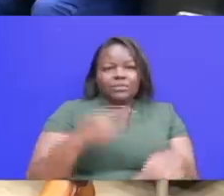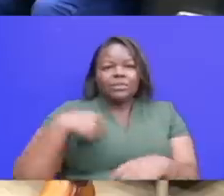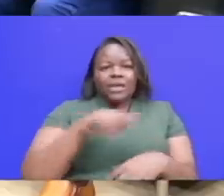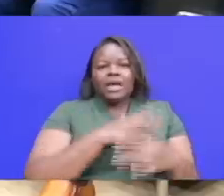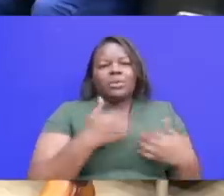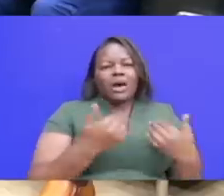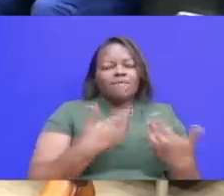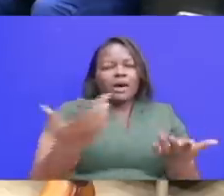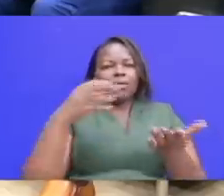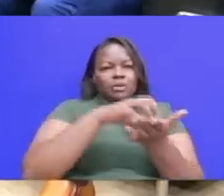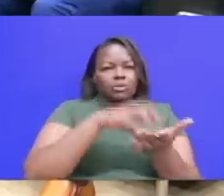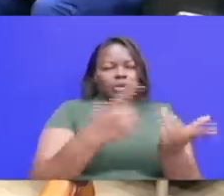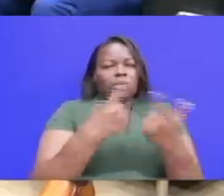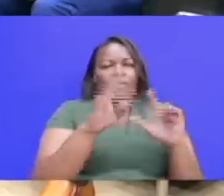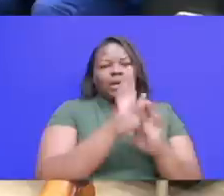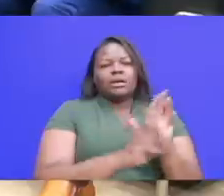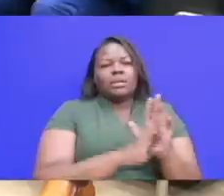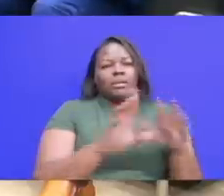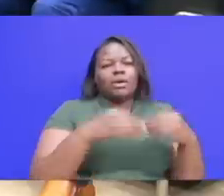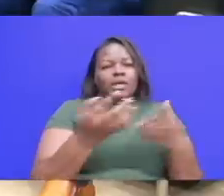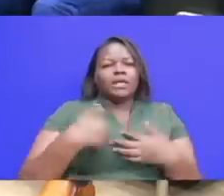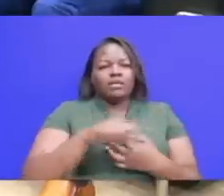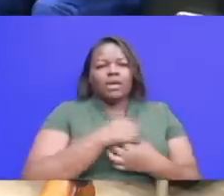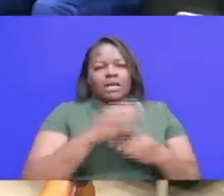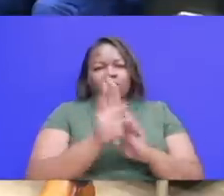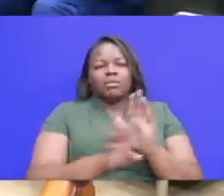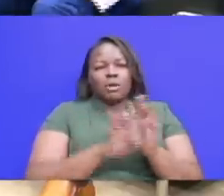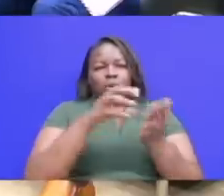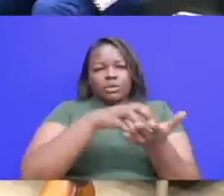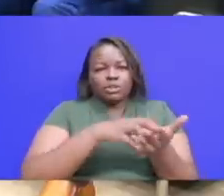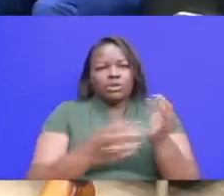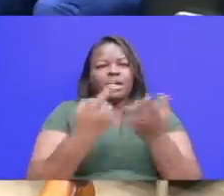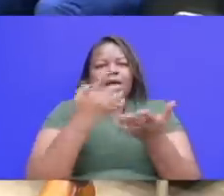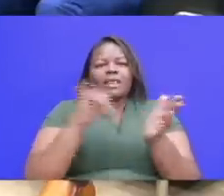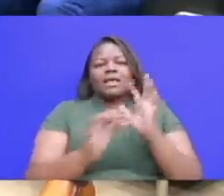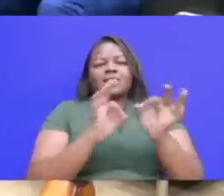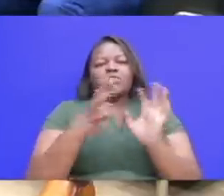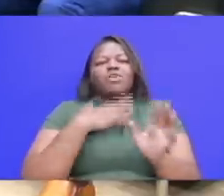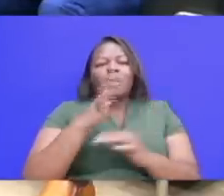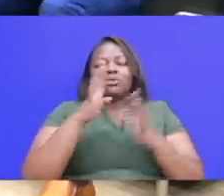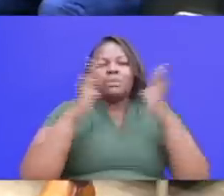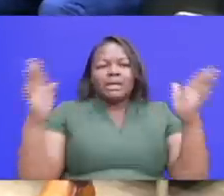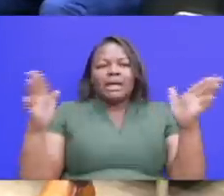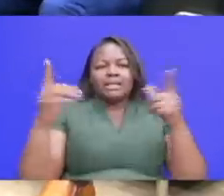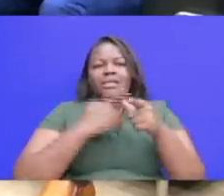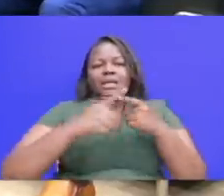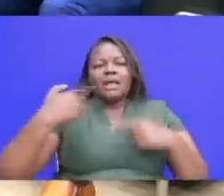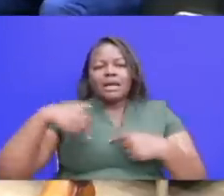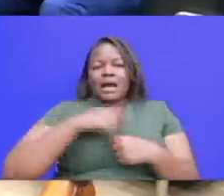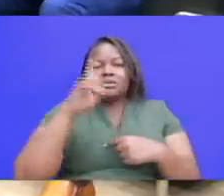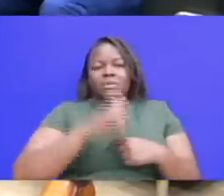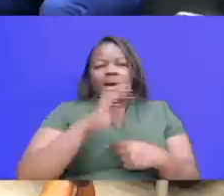positions, but the Bible is giving us a biblical position that if you want to be great, then we should be